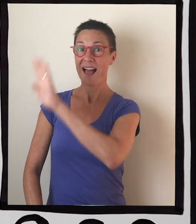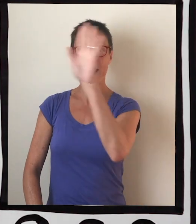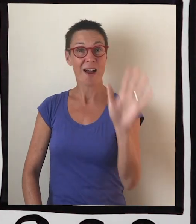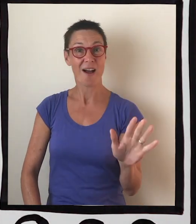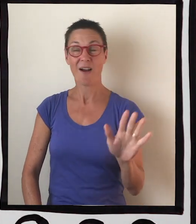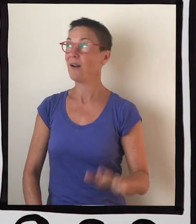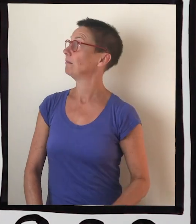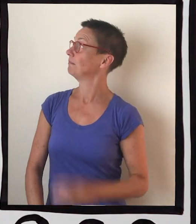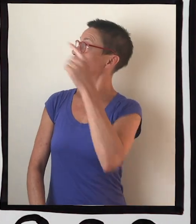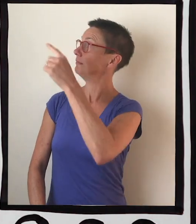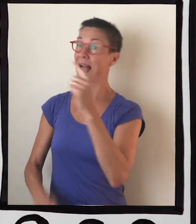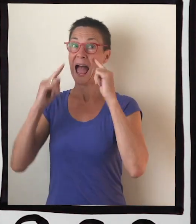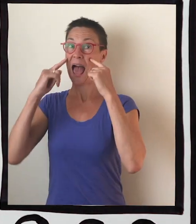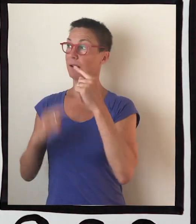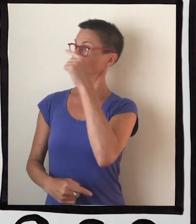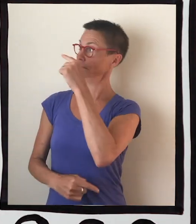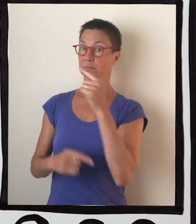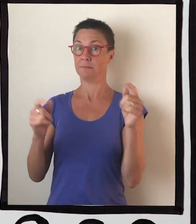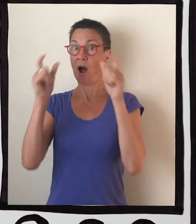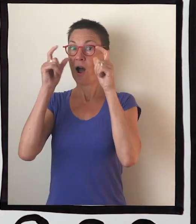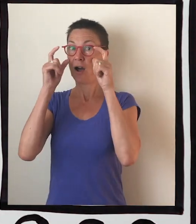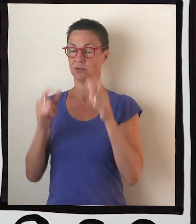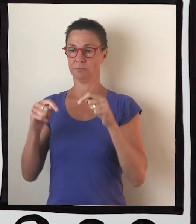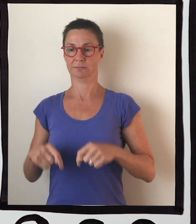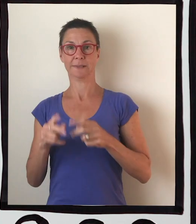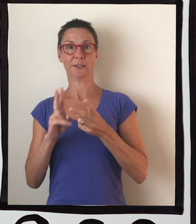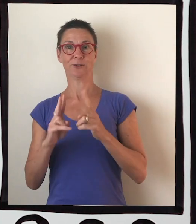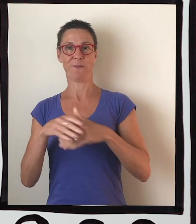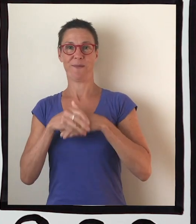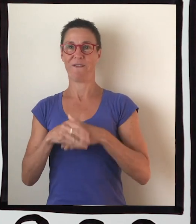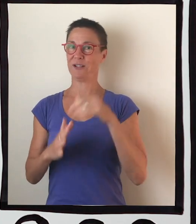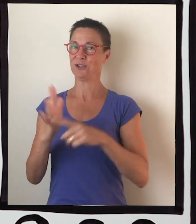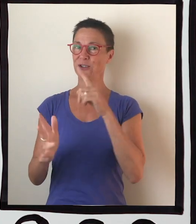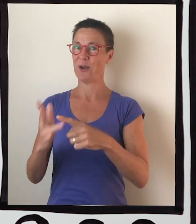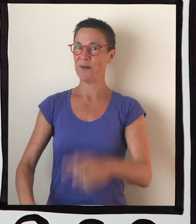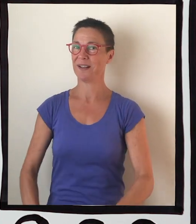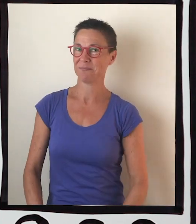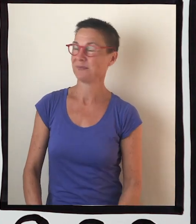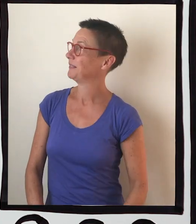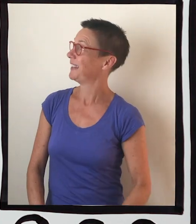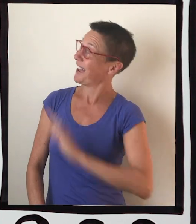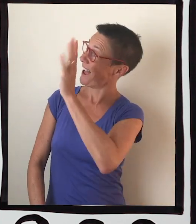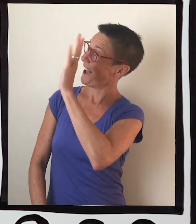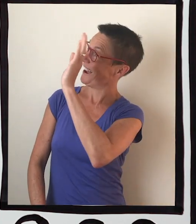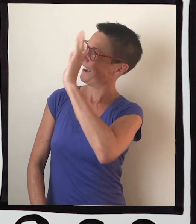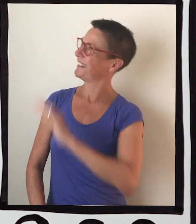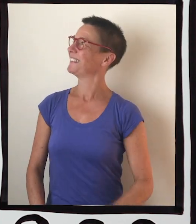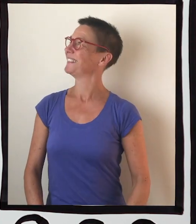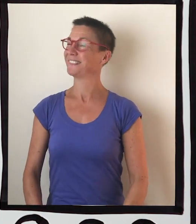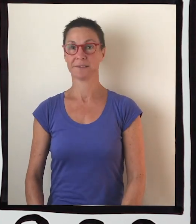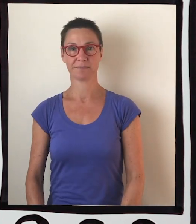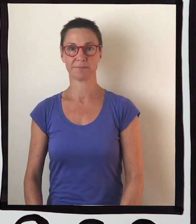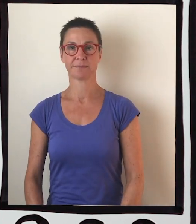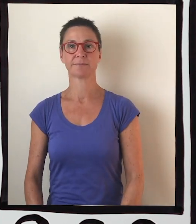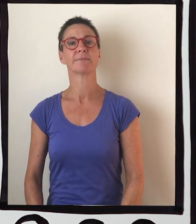Hello! Hello! My name's Anna. And my name's Archie. And this is our friend Joe. Hi